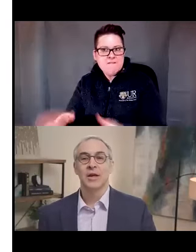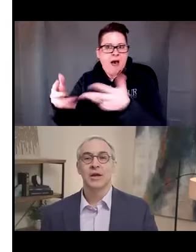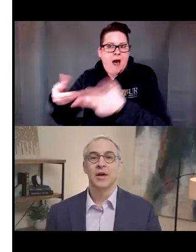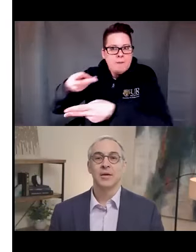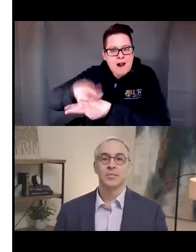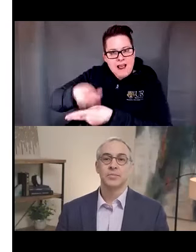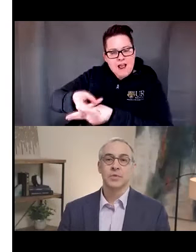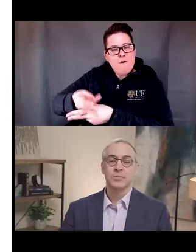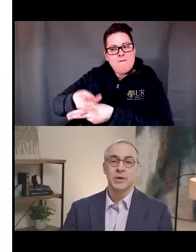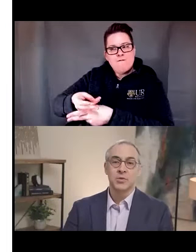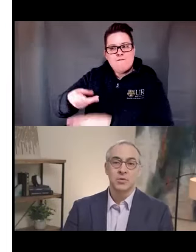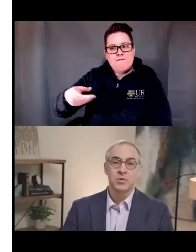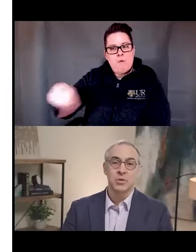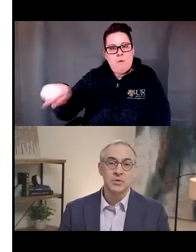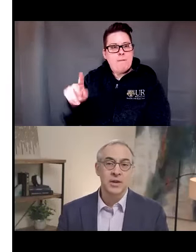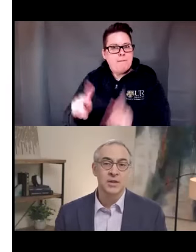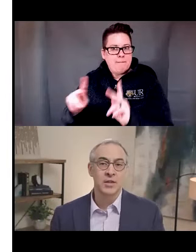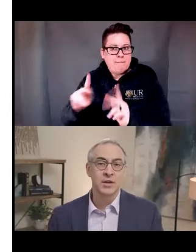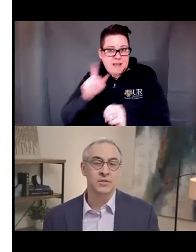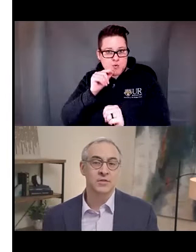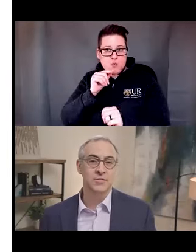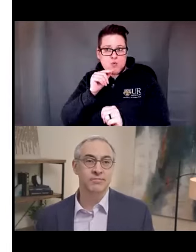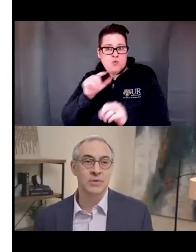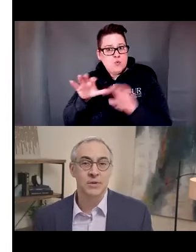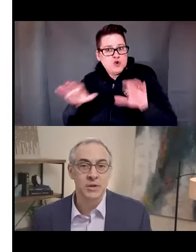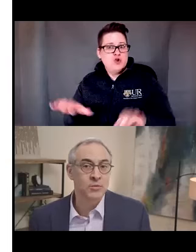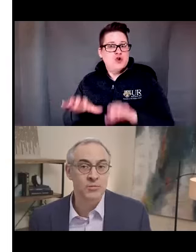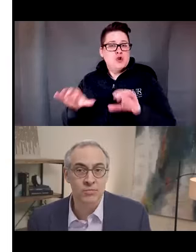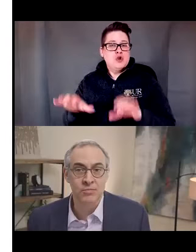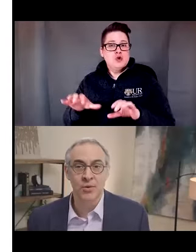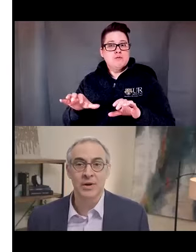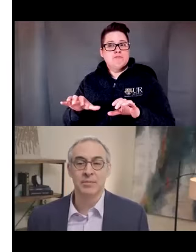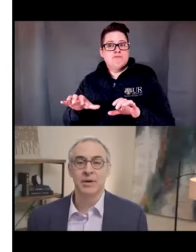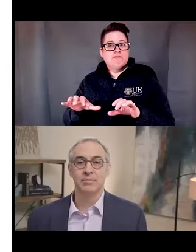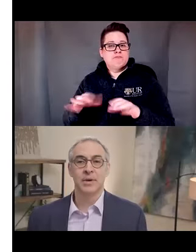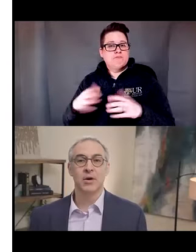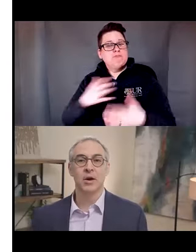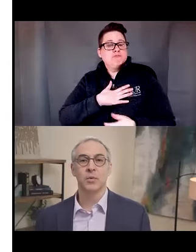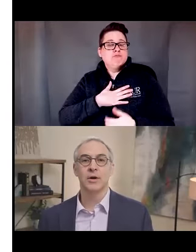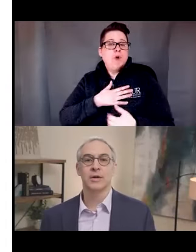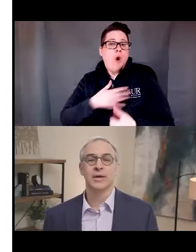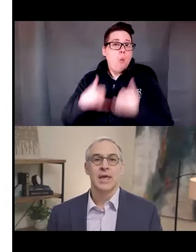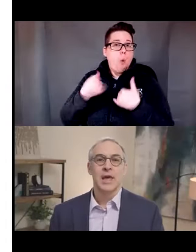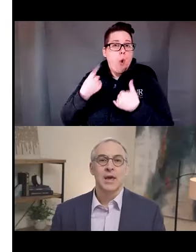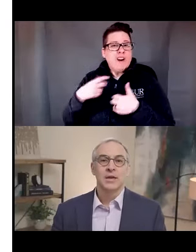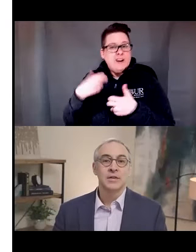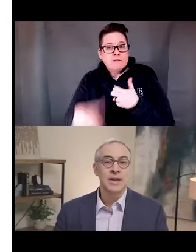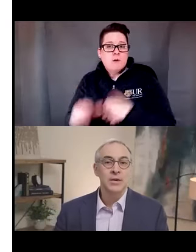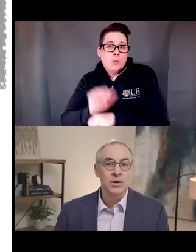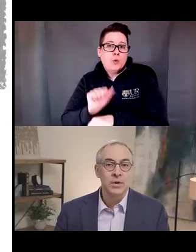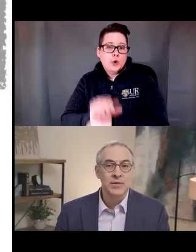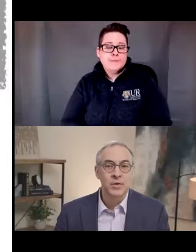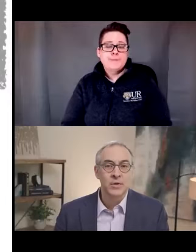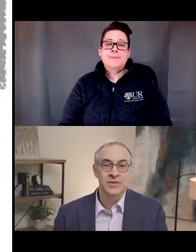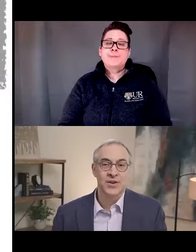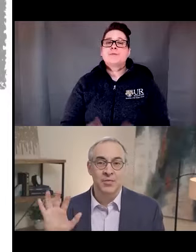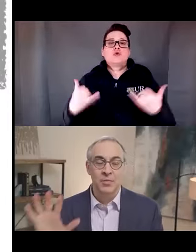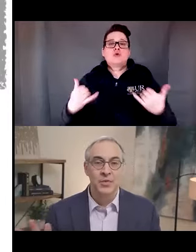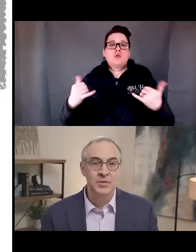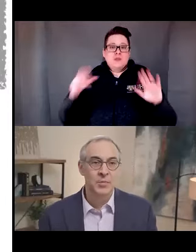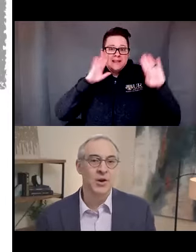for people who are doing this, rewarding but hard work. Today, we're going to be